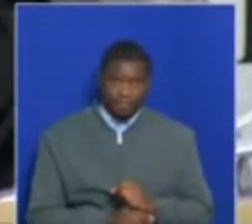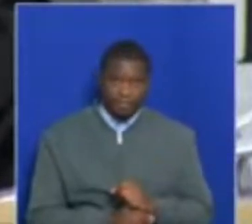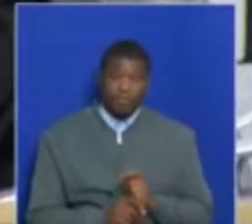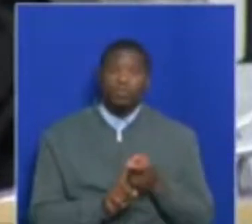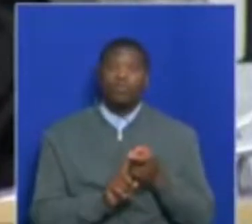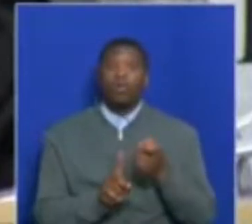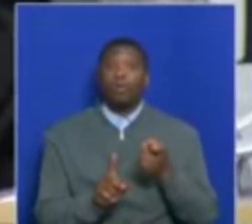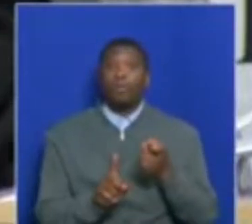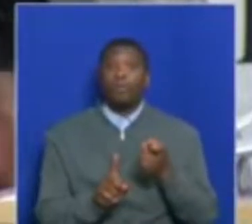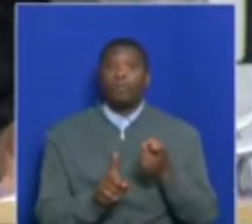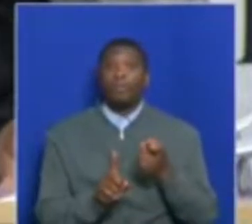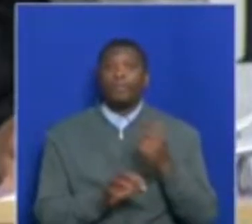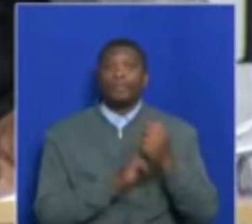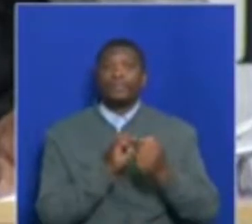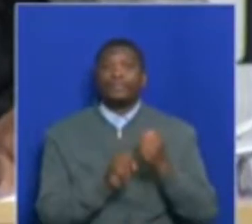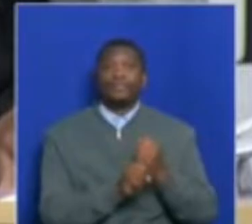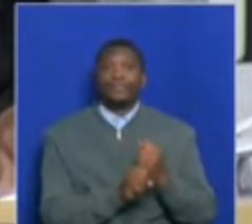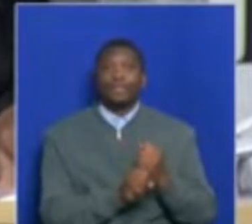29th of August.